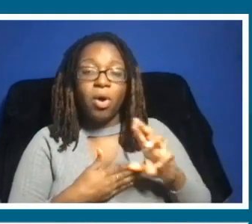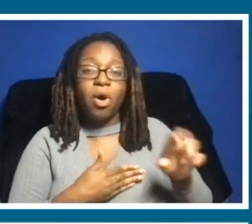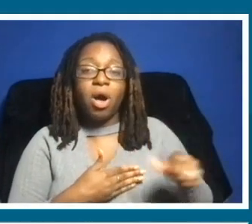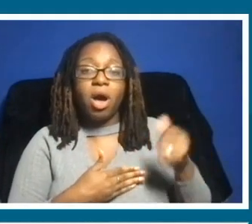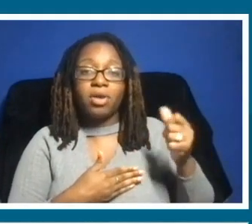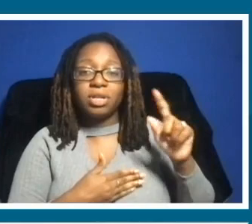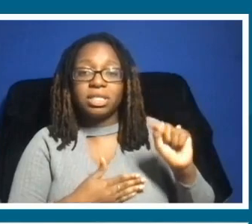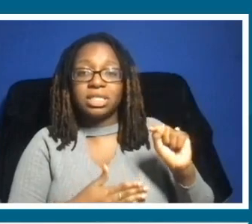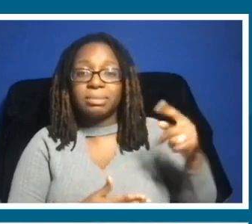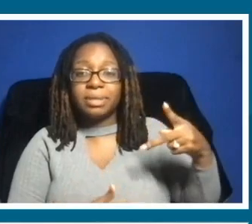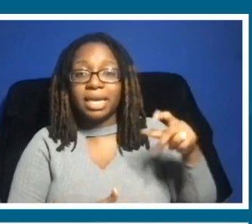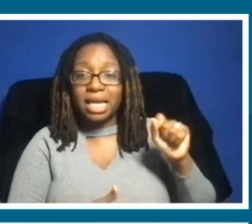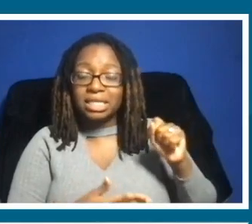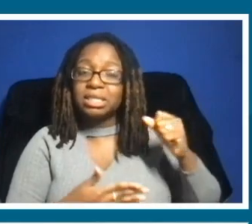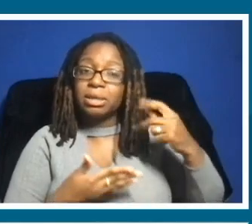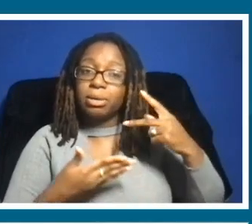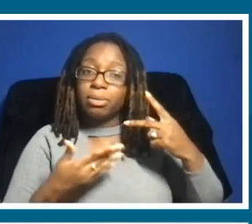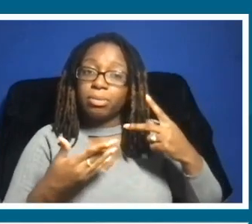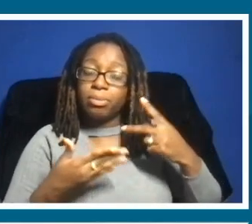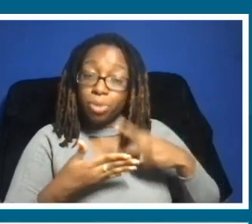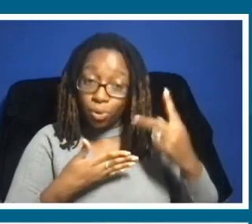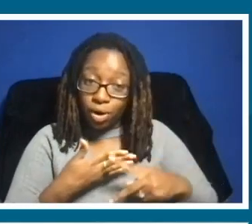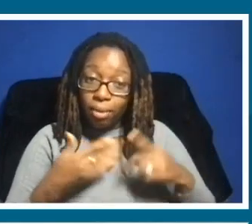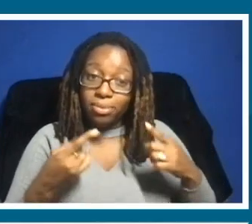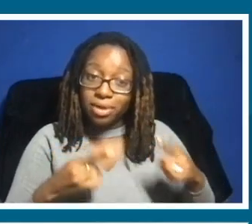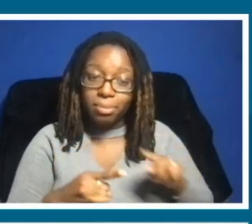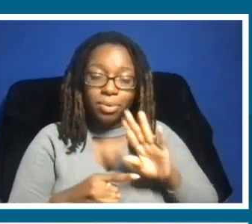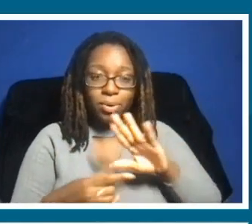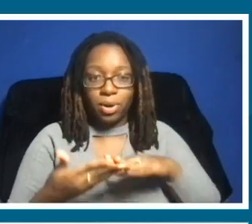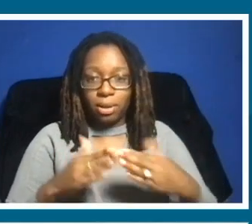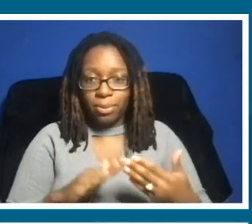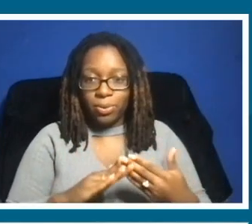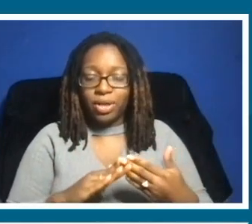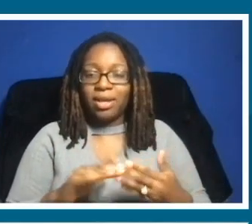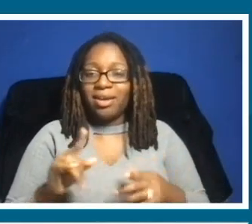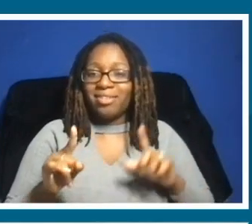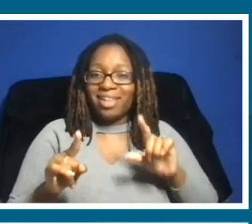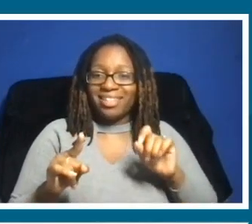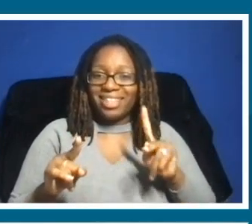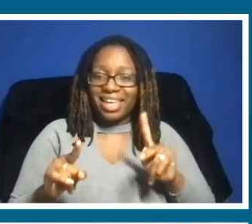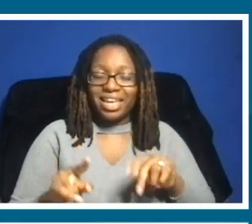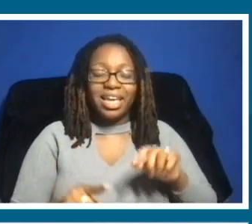be happening in your community, that link, the